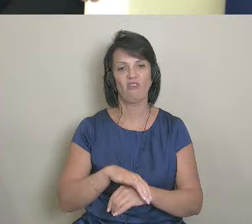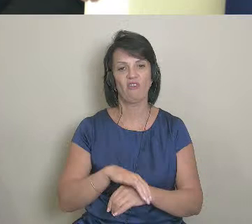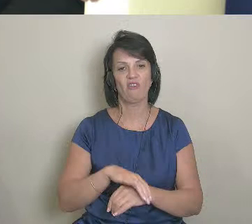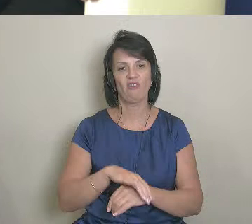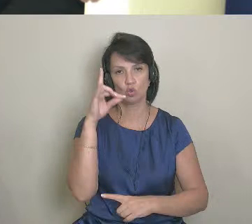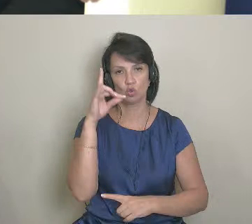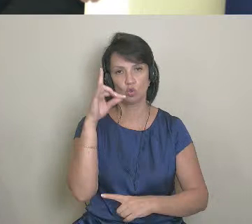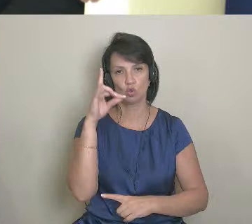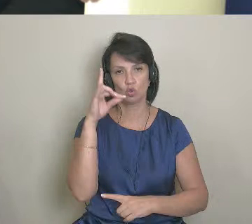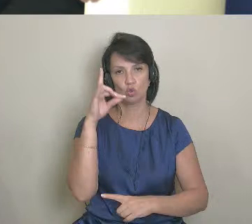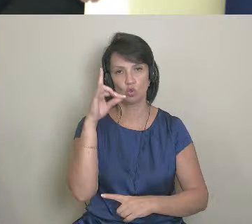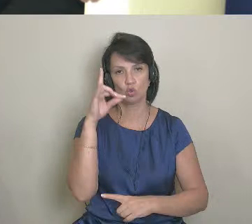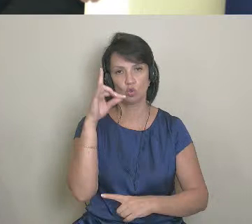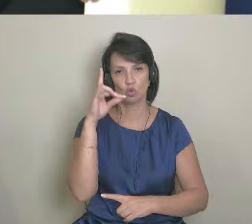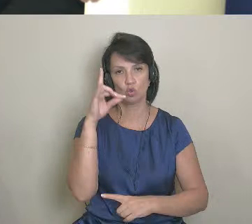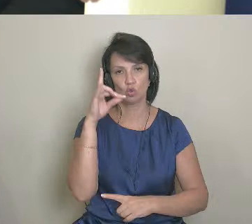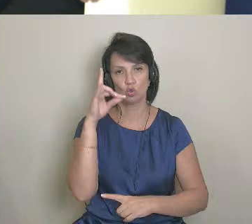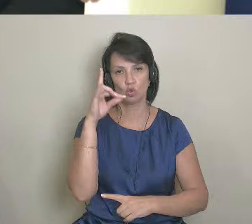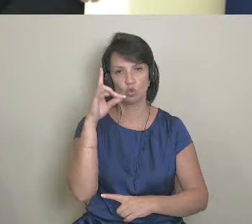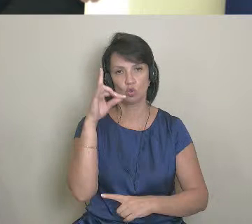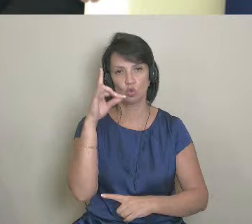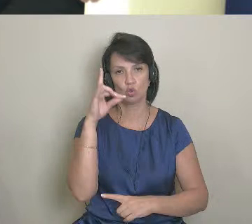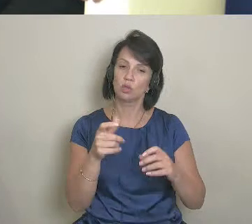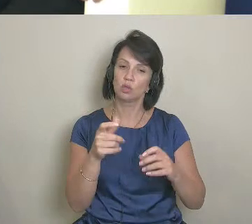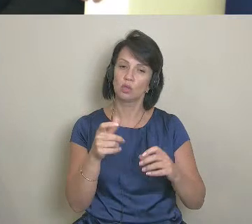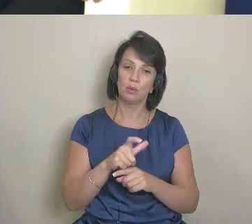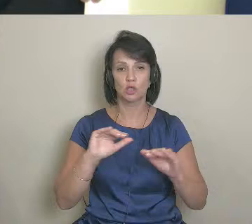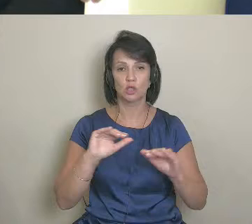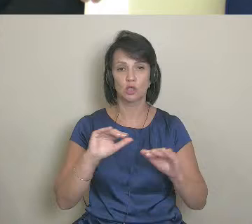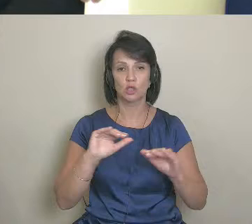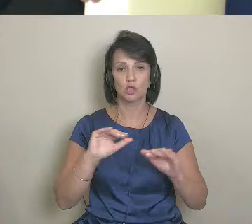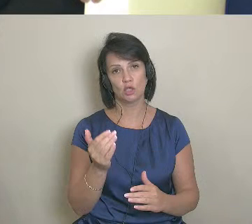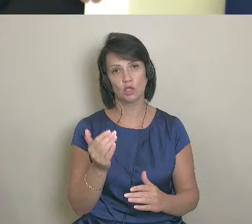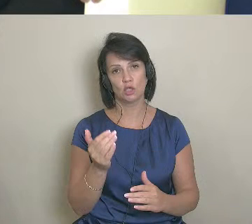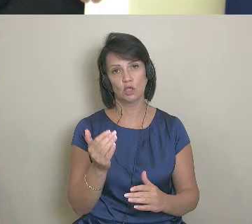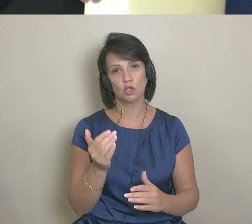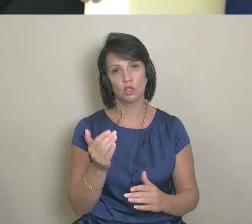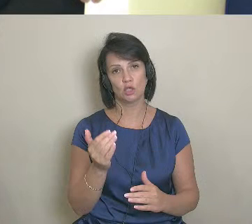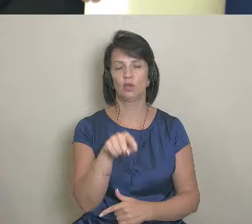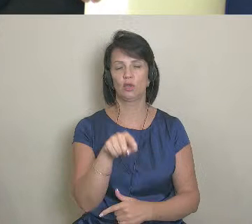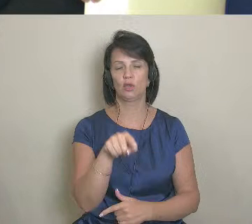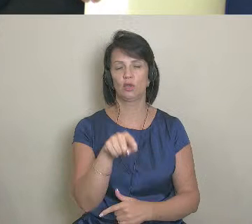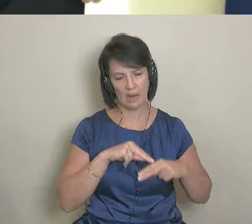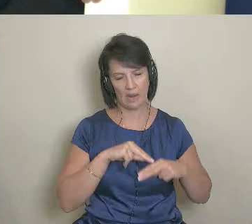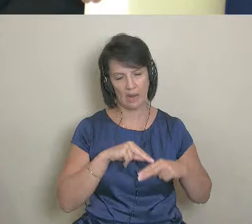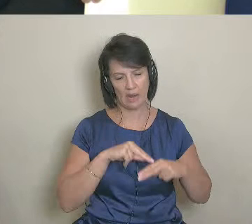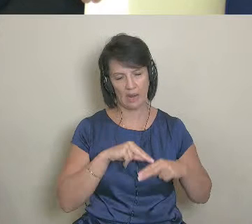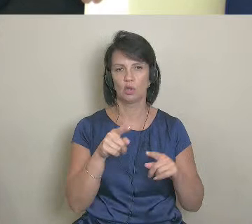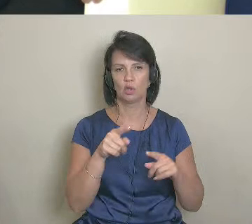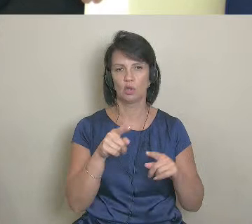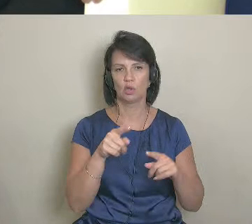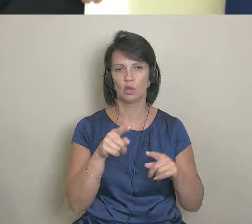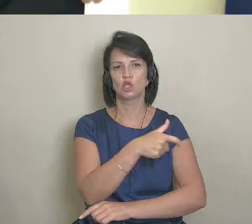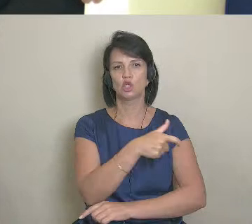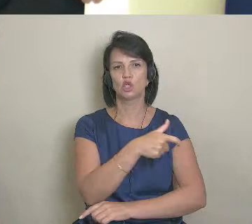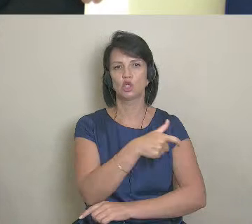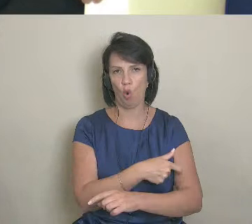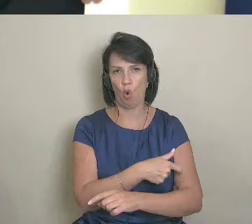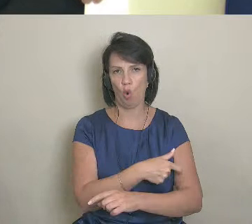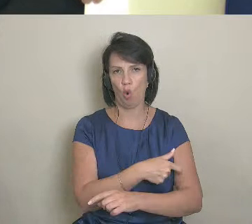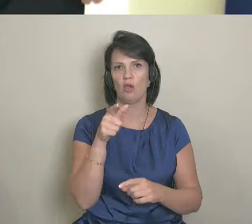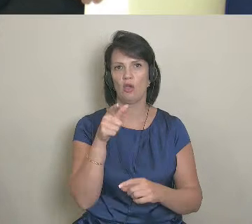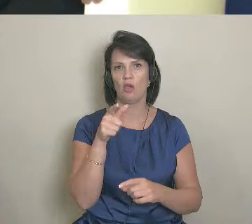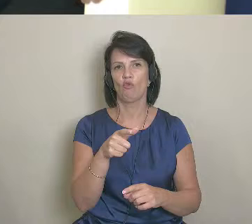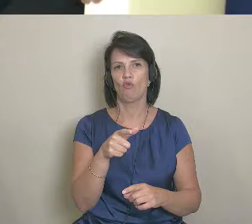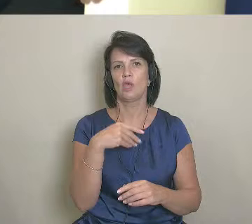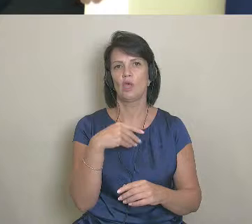contest something, would be provided for 24/7. And to my knowledge, the courts are going to